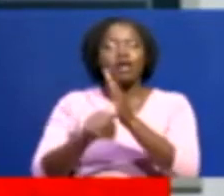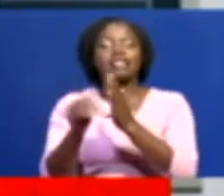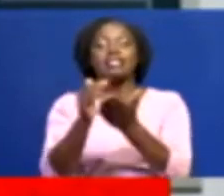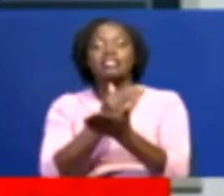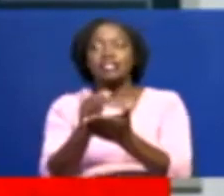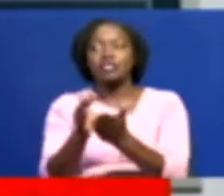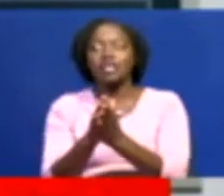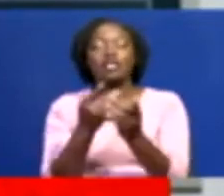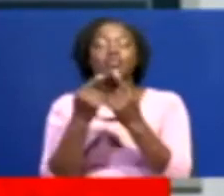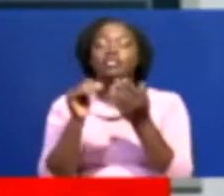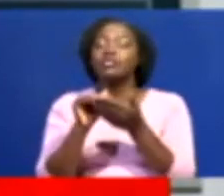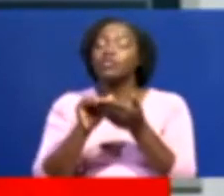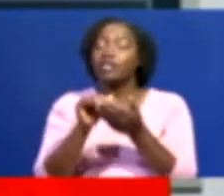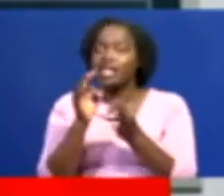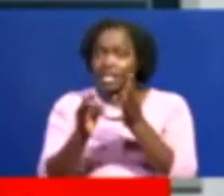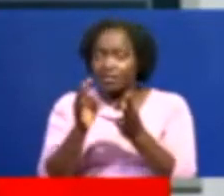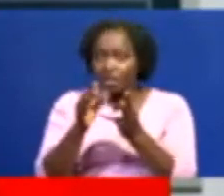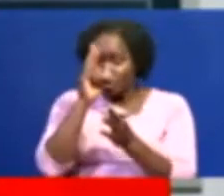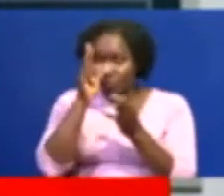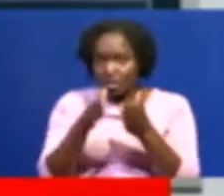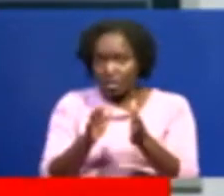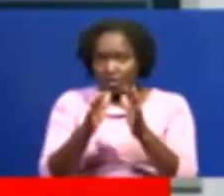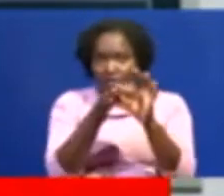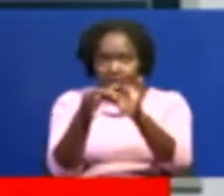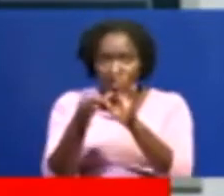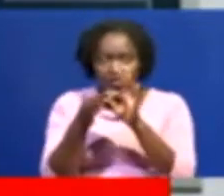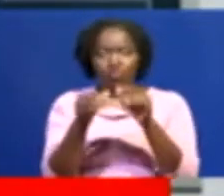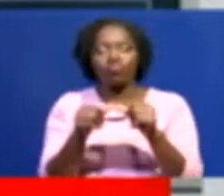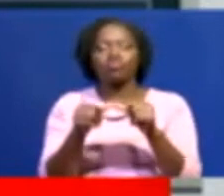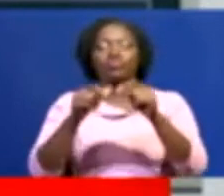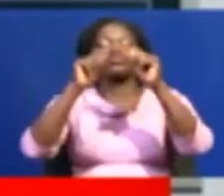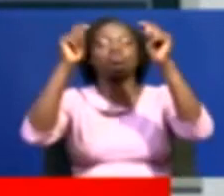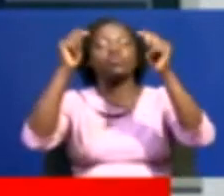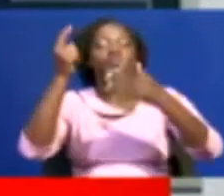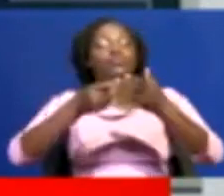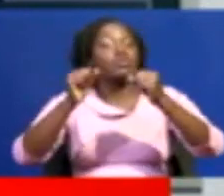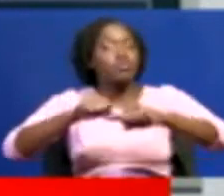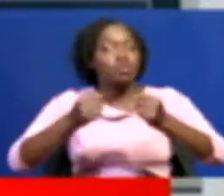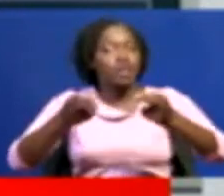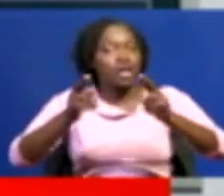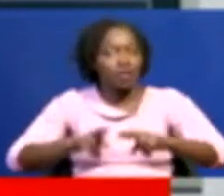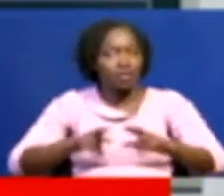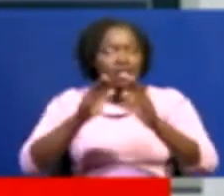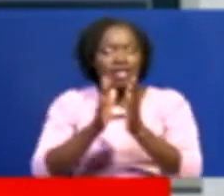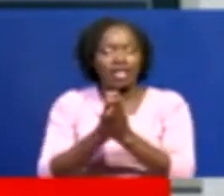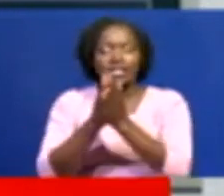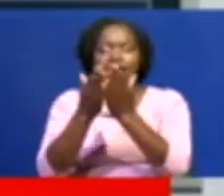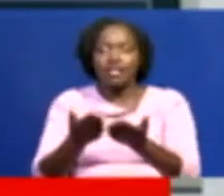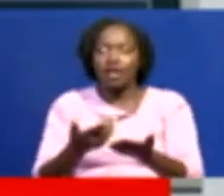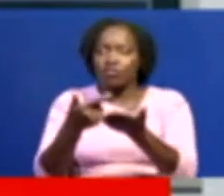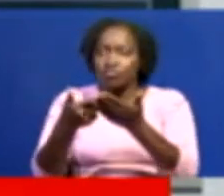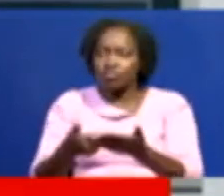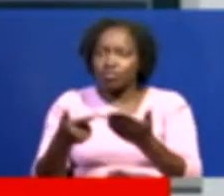section. I'll be telling you if the police will allow the Azimio procession to go on and what is likely to happen. And of course, to bring these